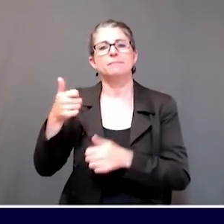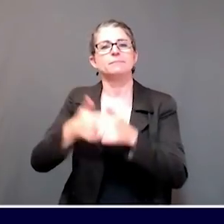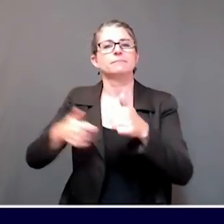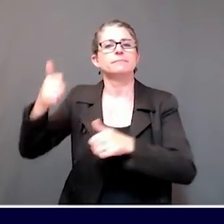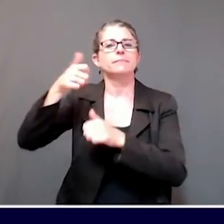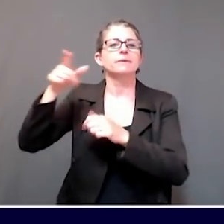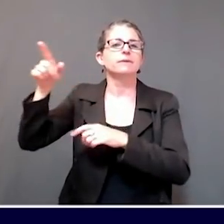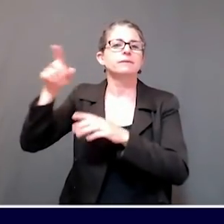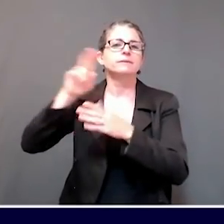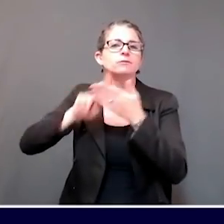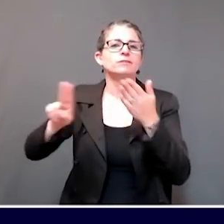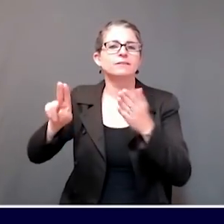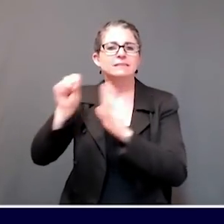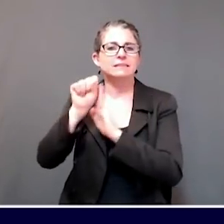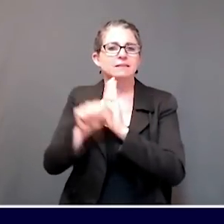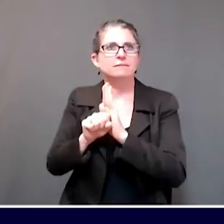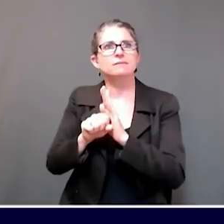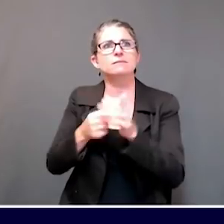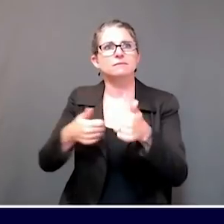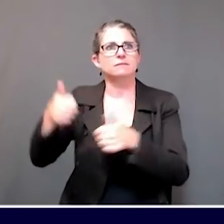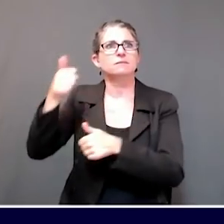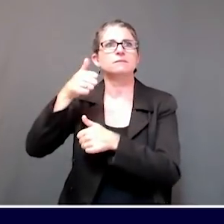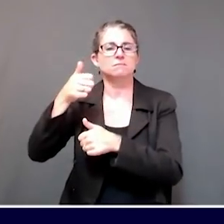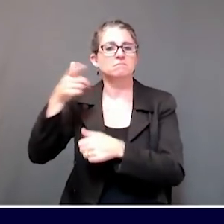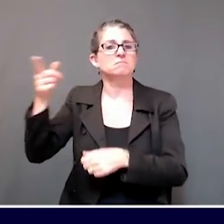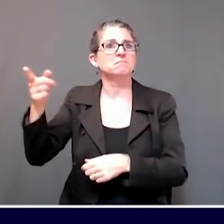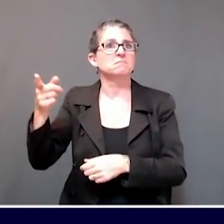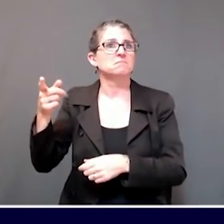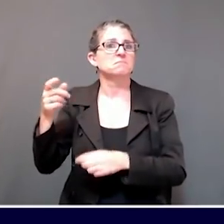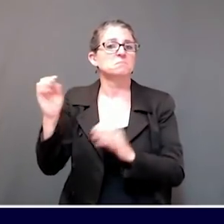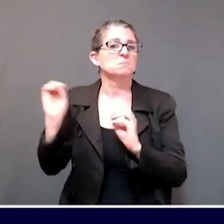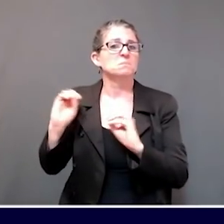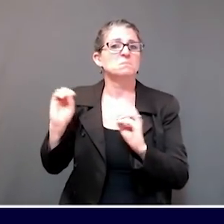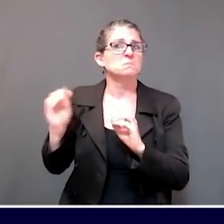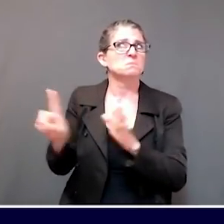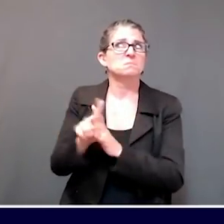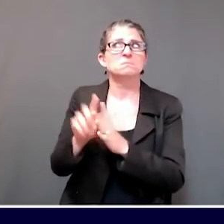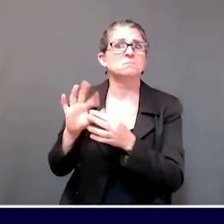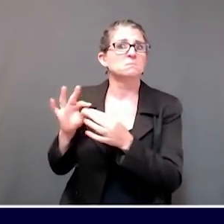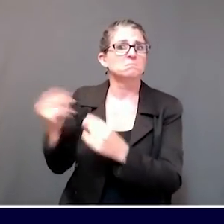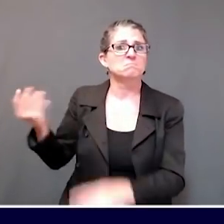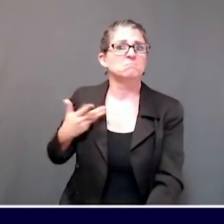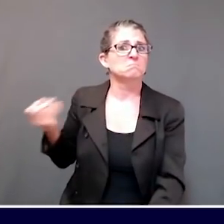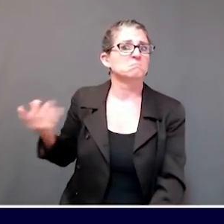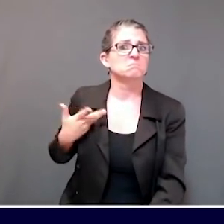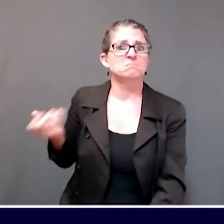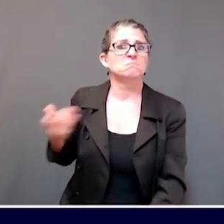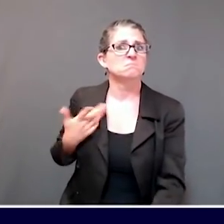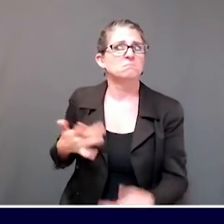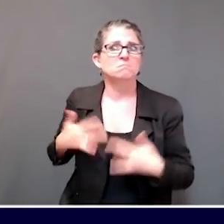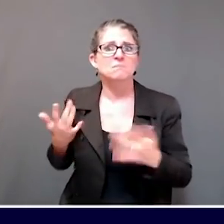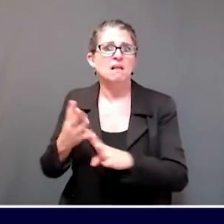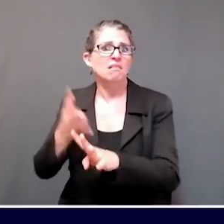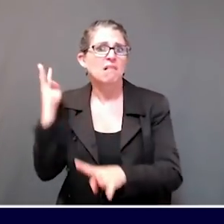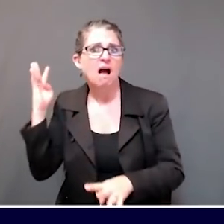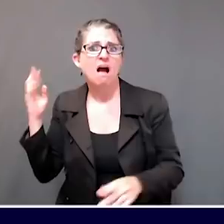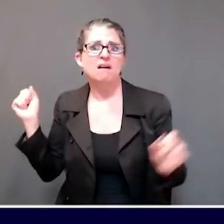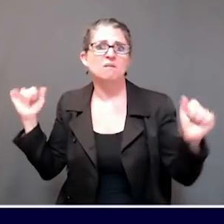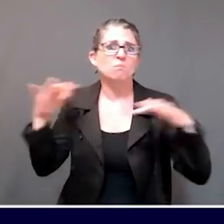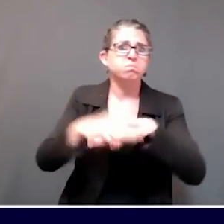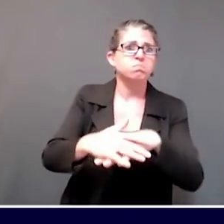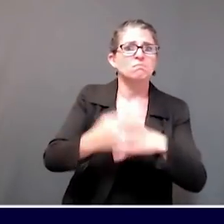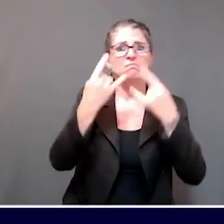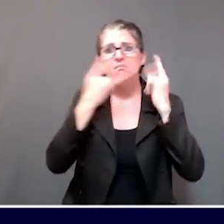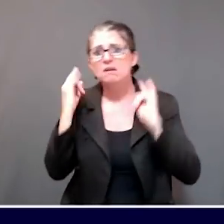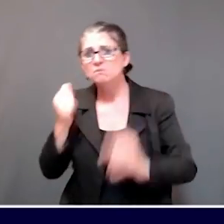today of any problems at the polls, but we stand ready to assist if there's any congestion or any breaking